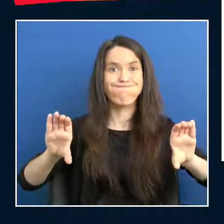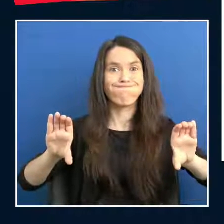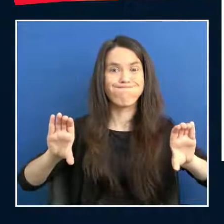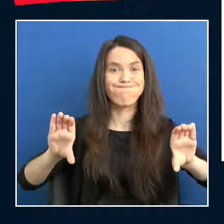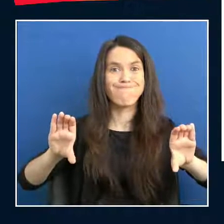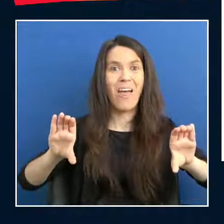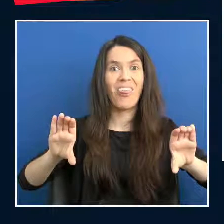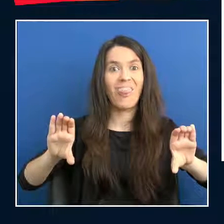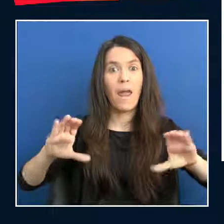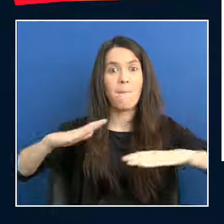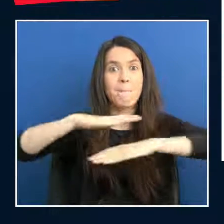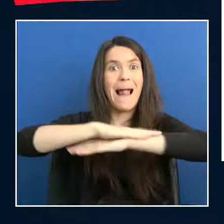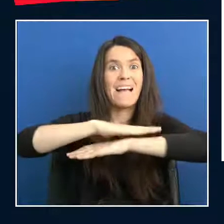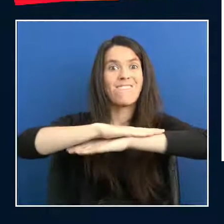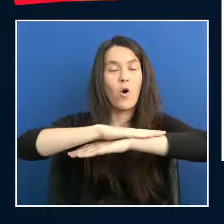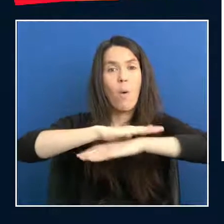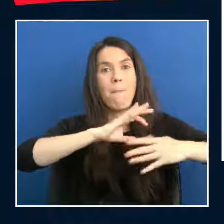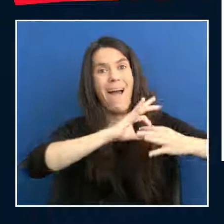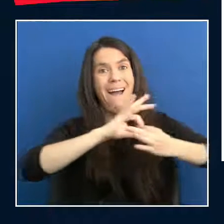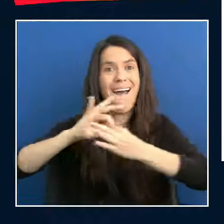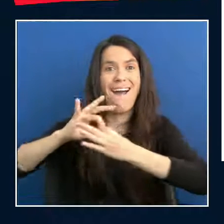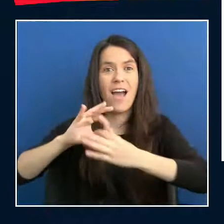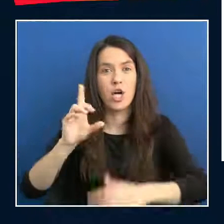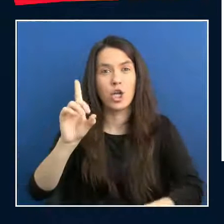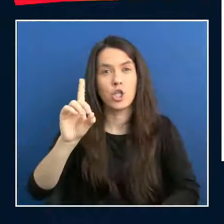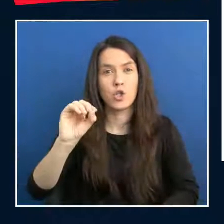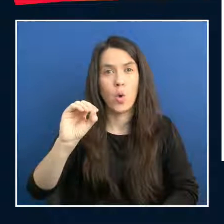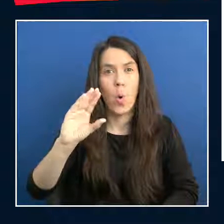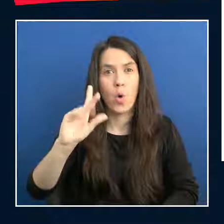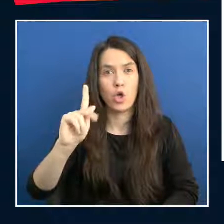C groups. And they are both secured with